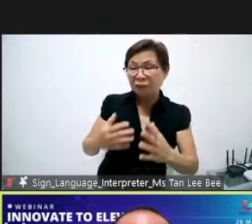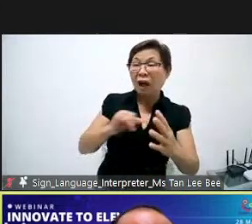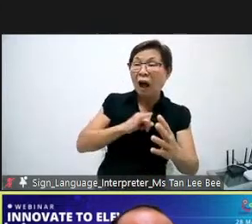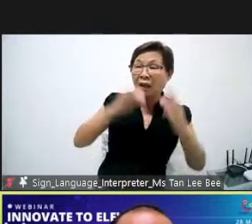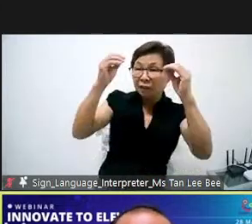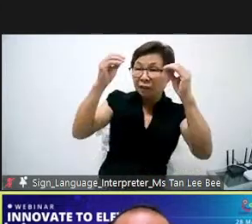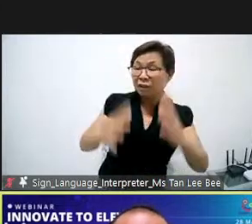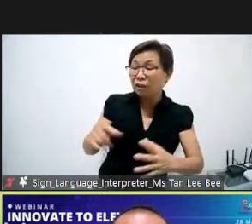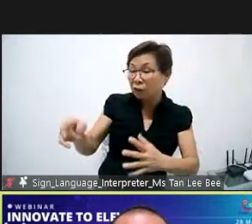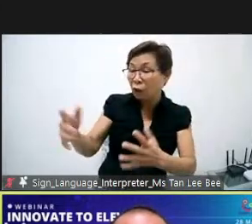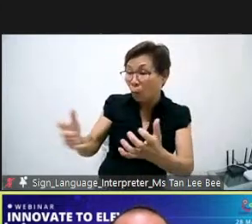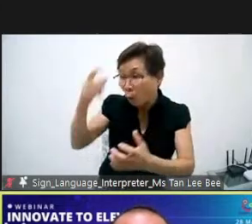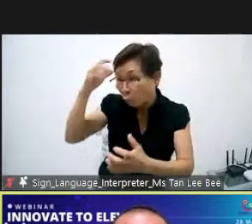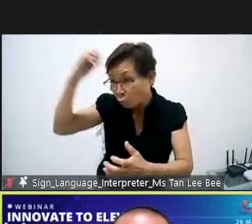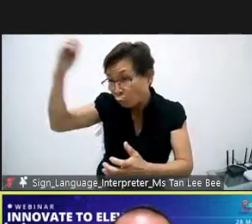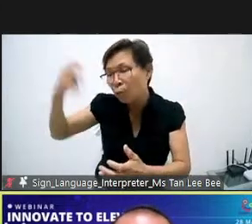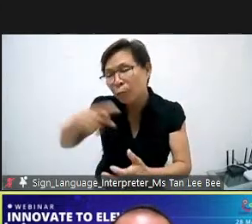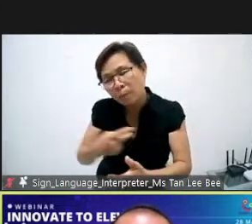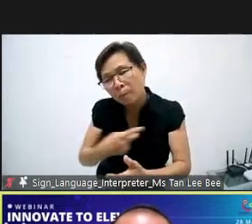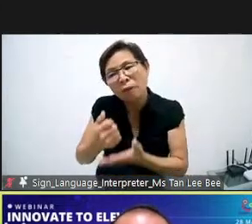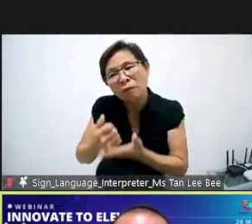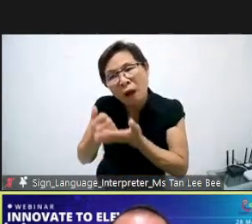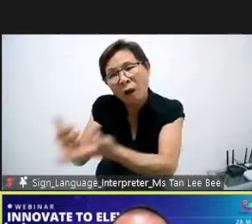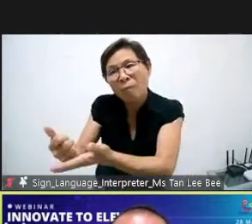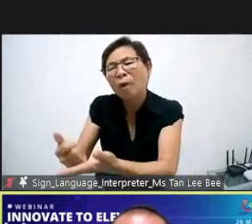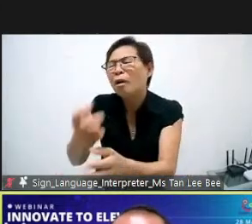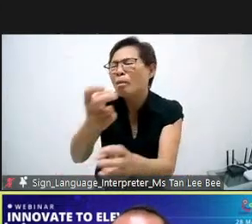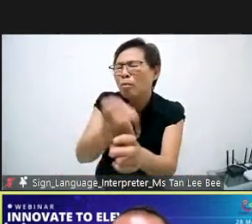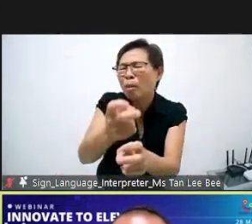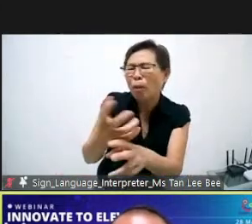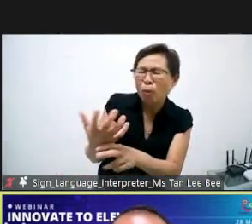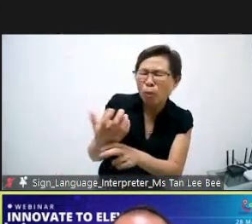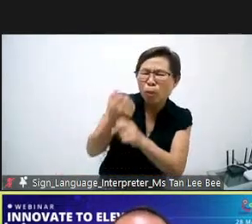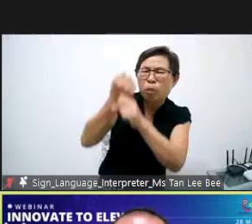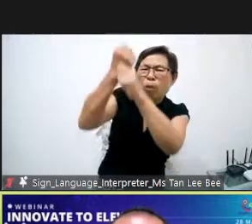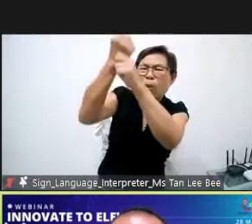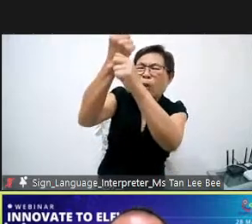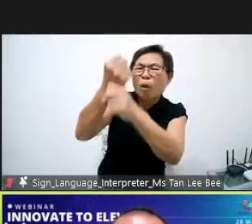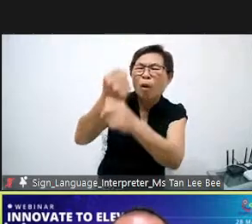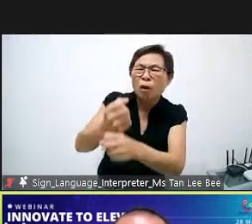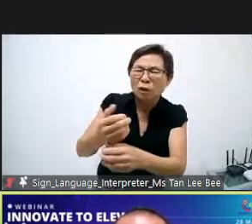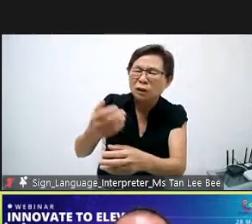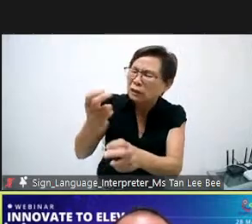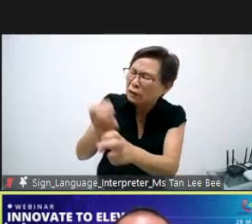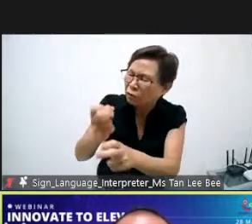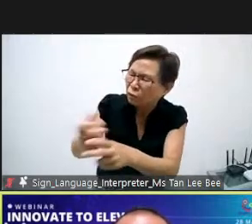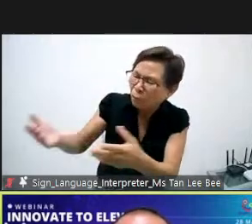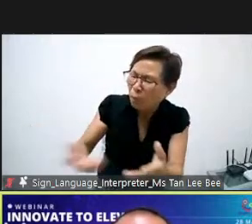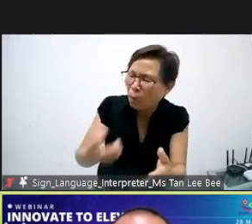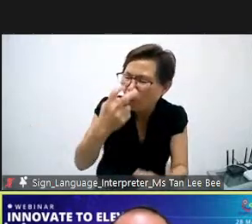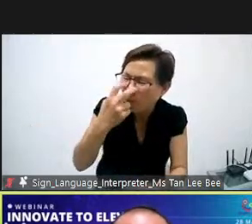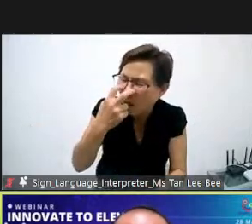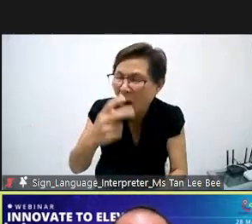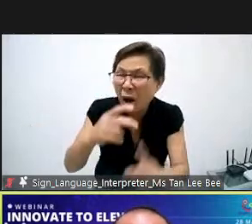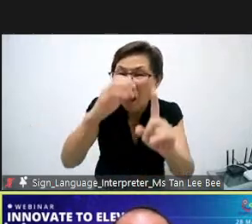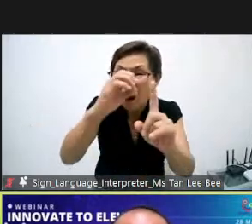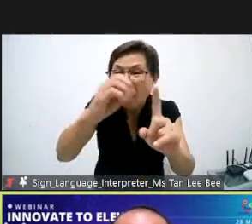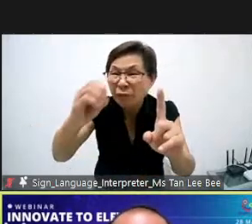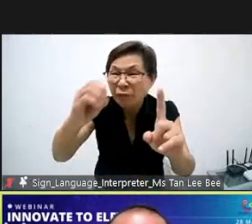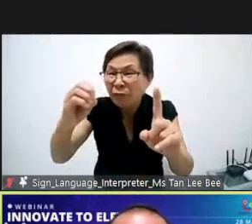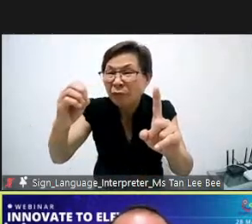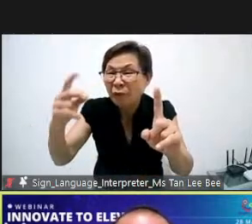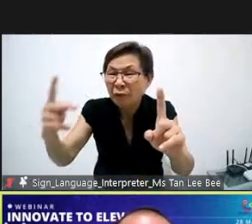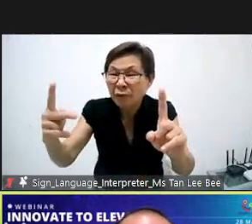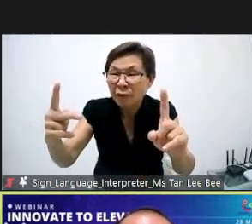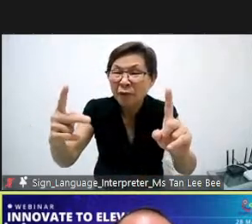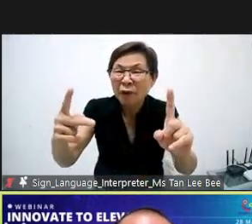our student dreams. It's not easy to bring a blind kids or blind student with hundred or thousand of runners